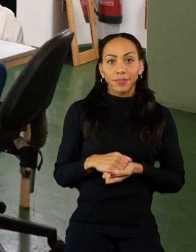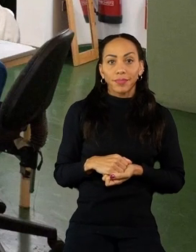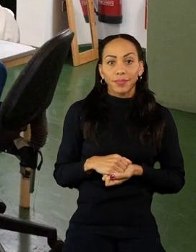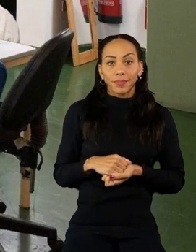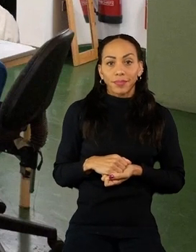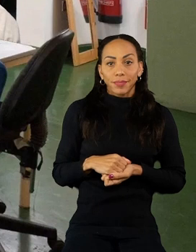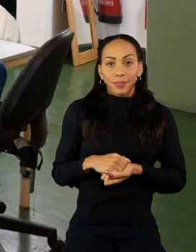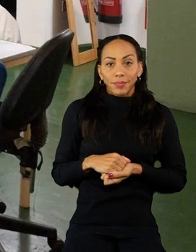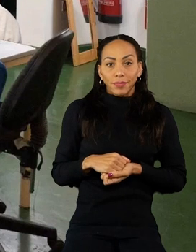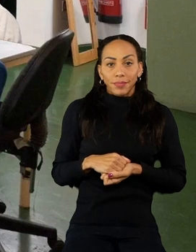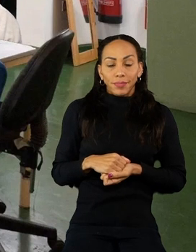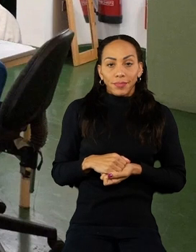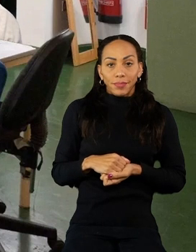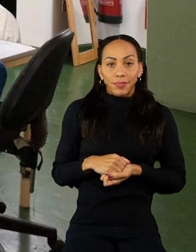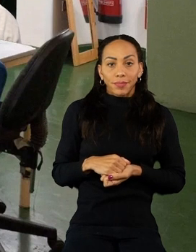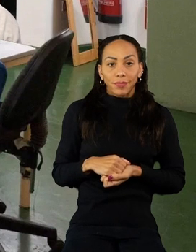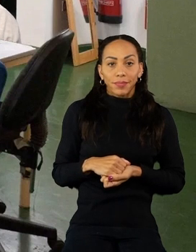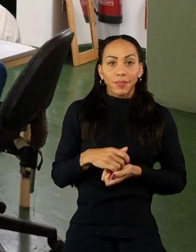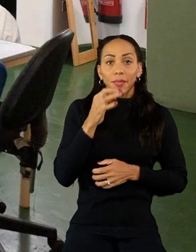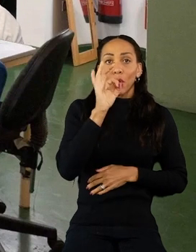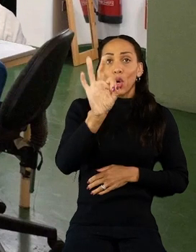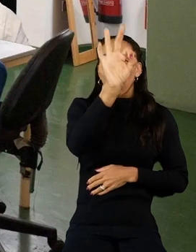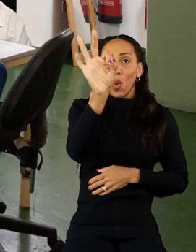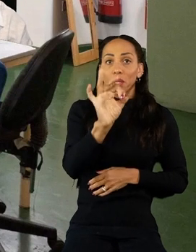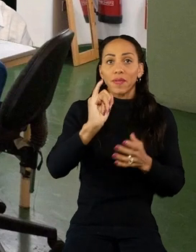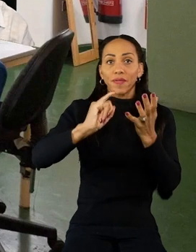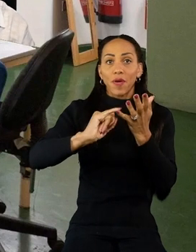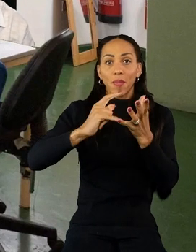things. Mm-hmm.